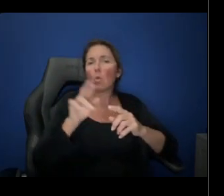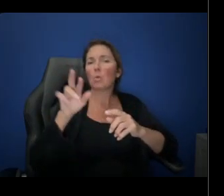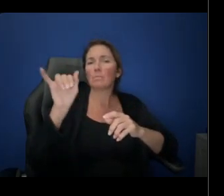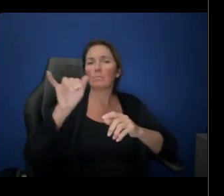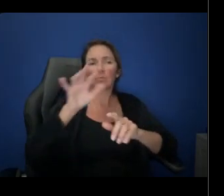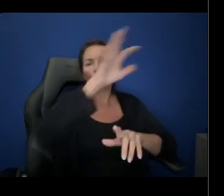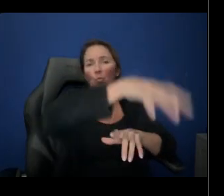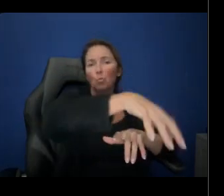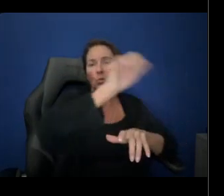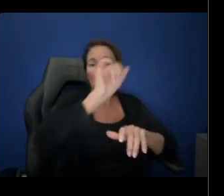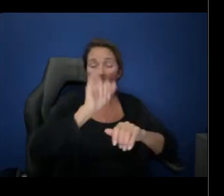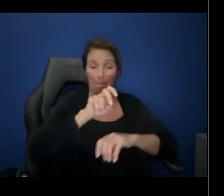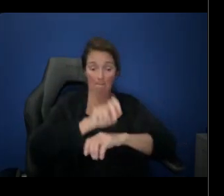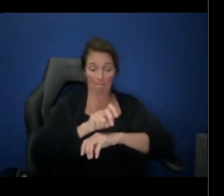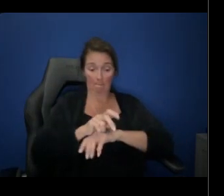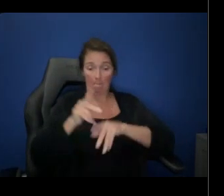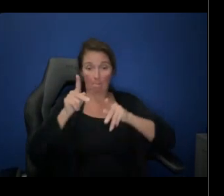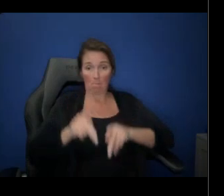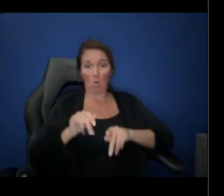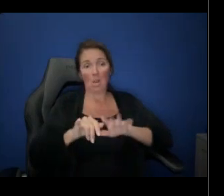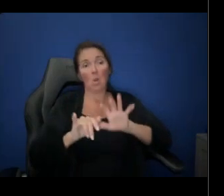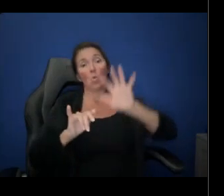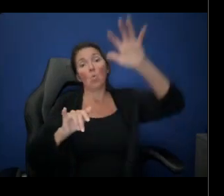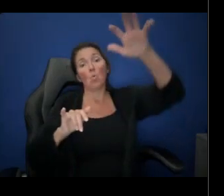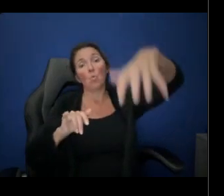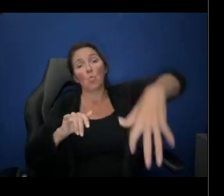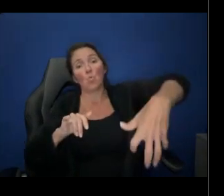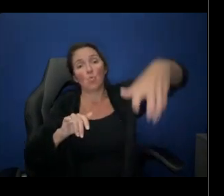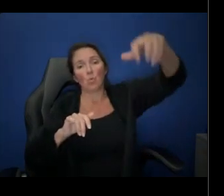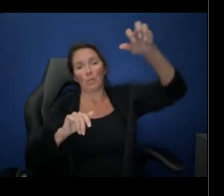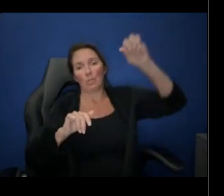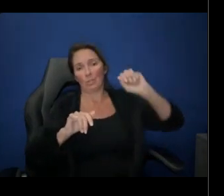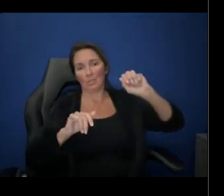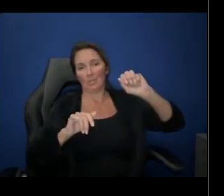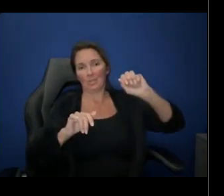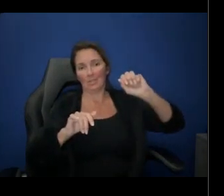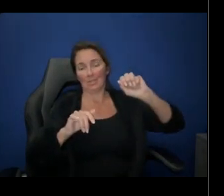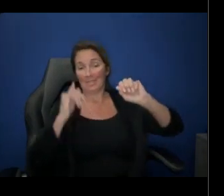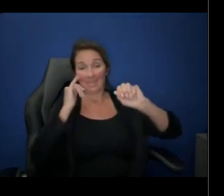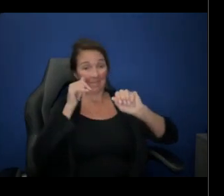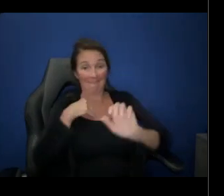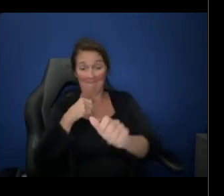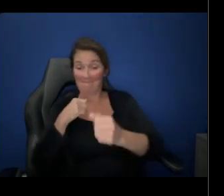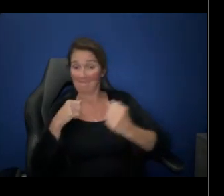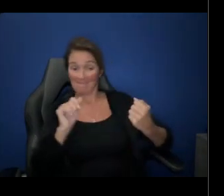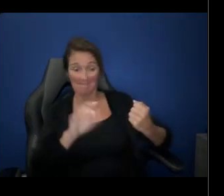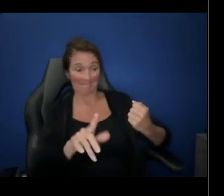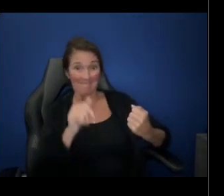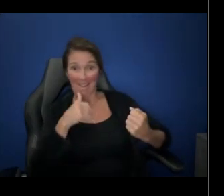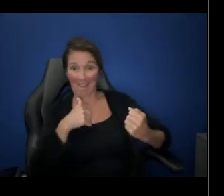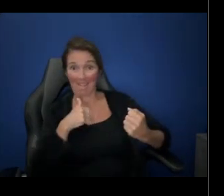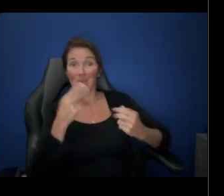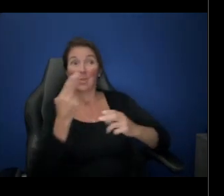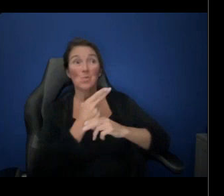so a seated person can reach into a top-loading machine.